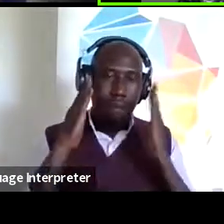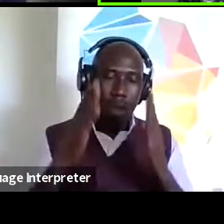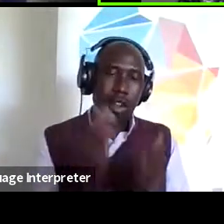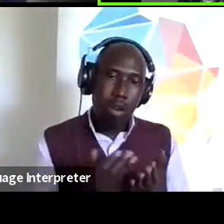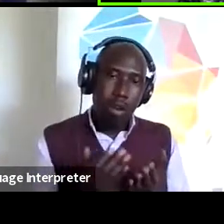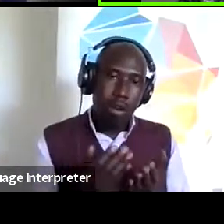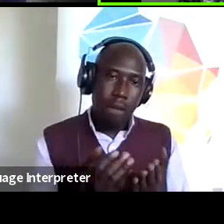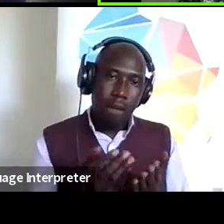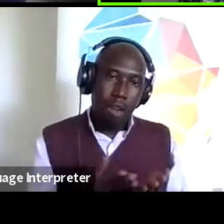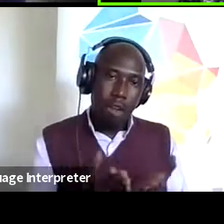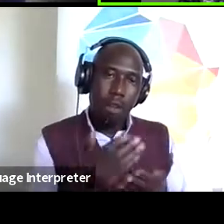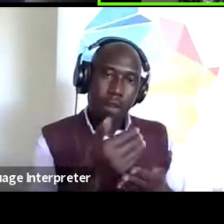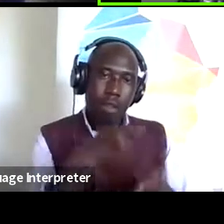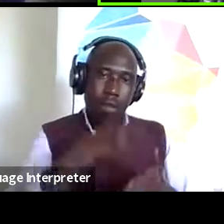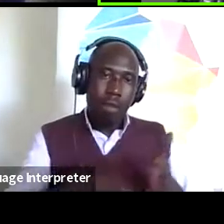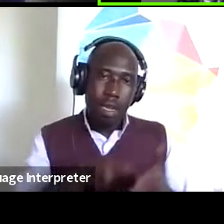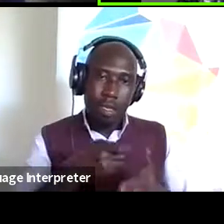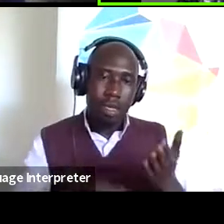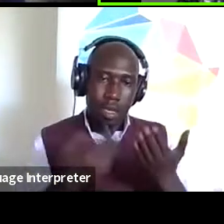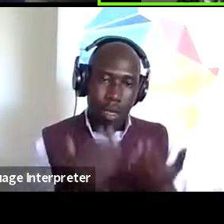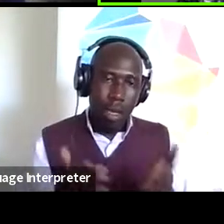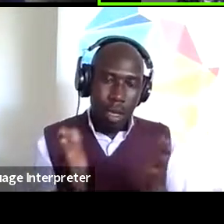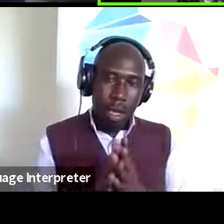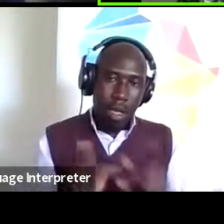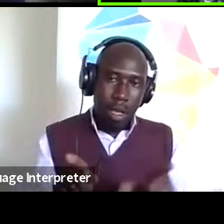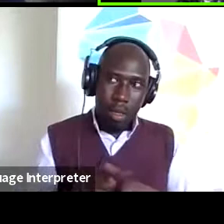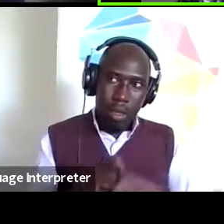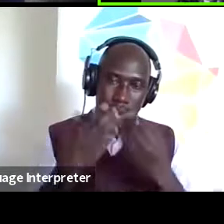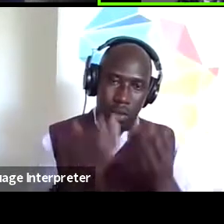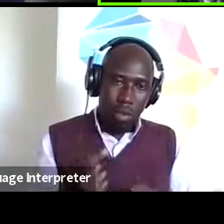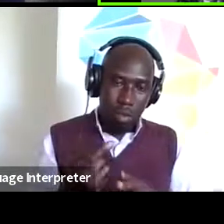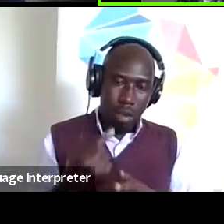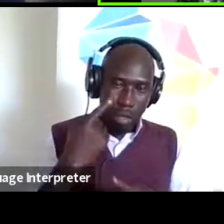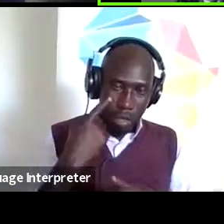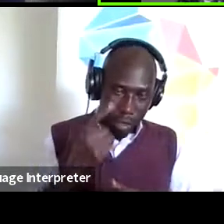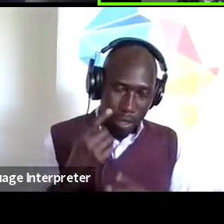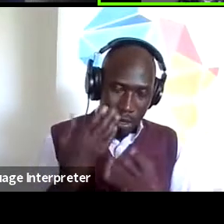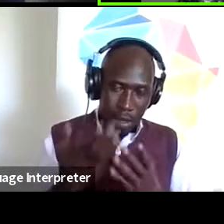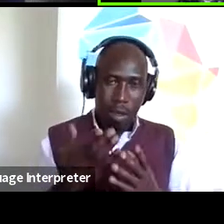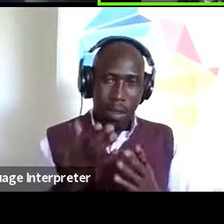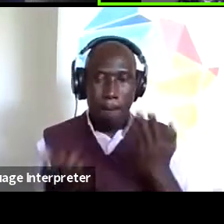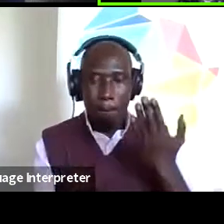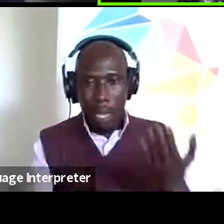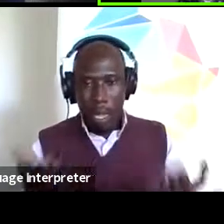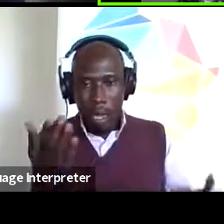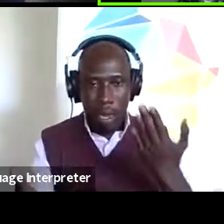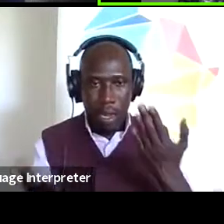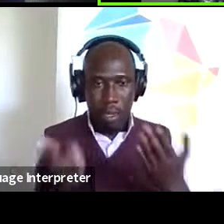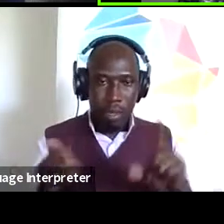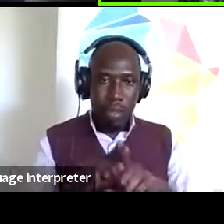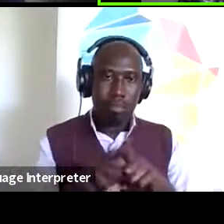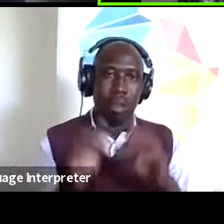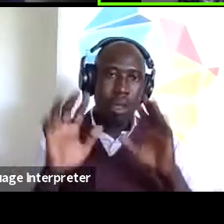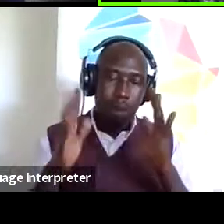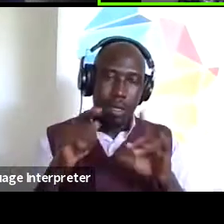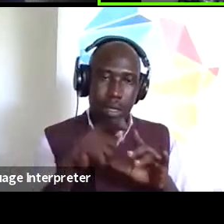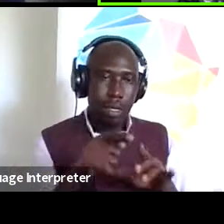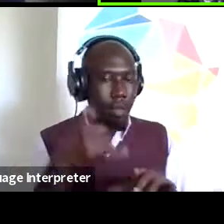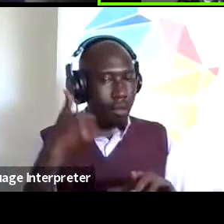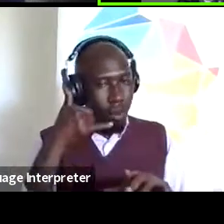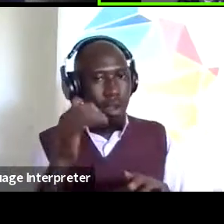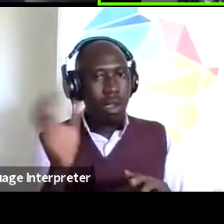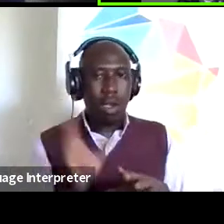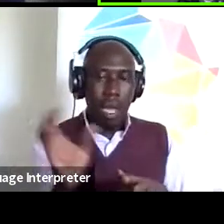on the business and profit side of it, without necessarily taking a balanced approach to appreciate that these